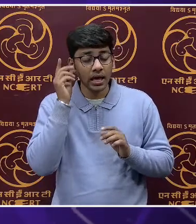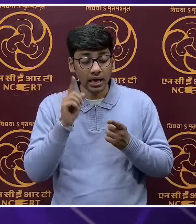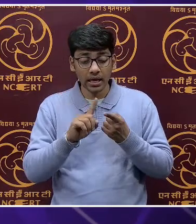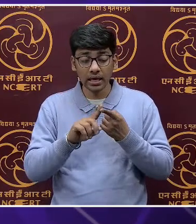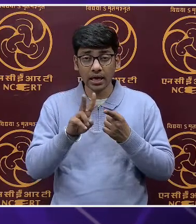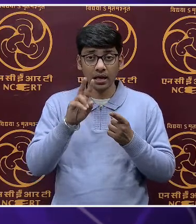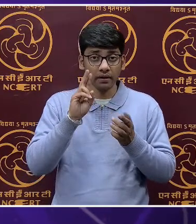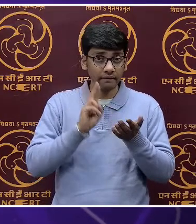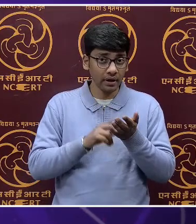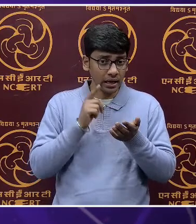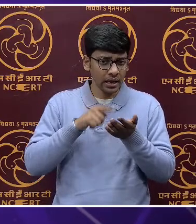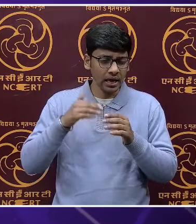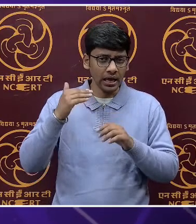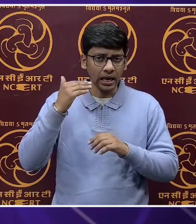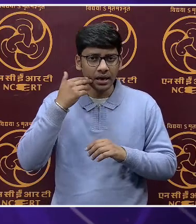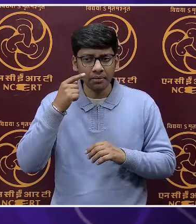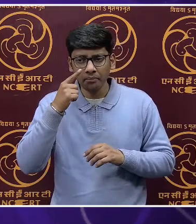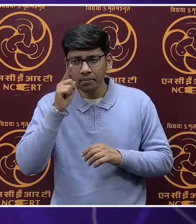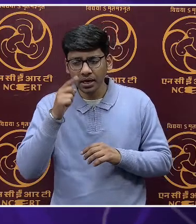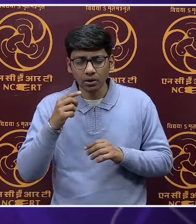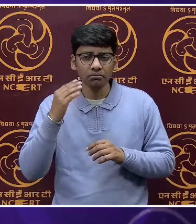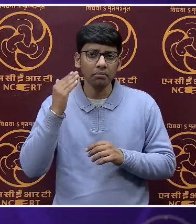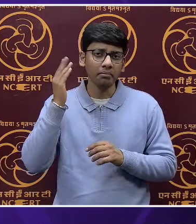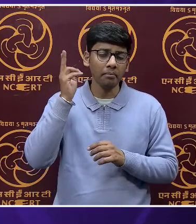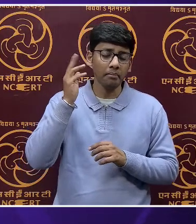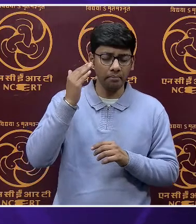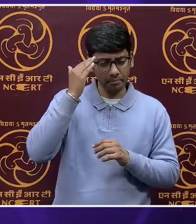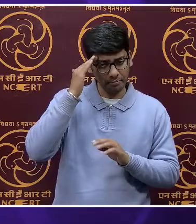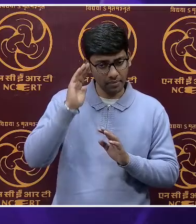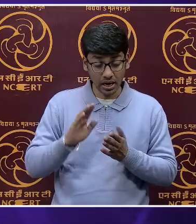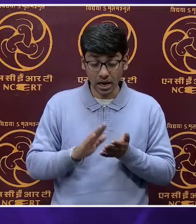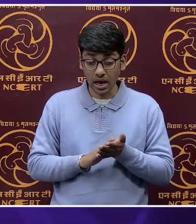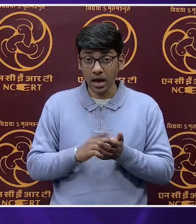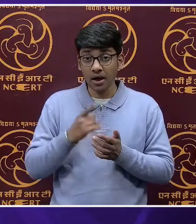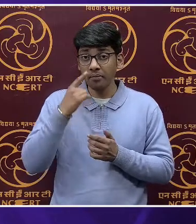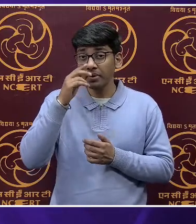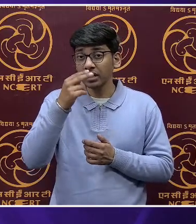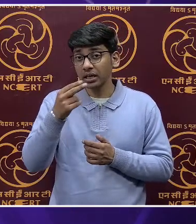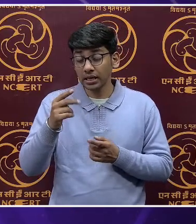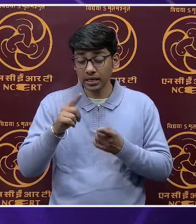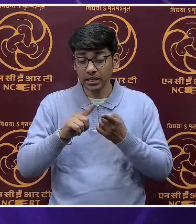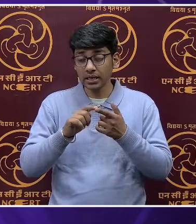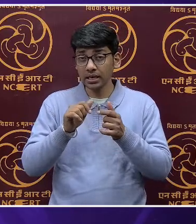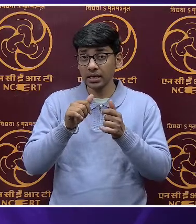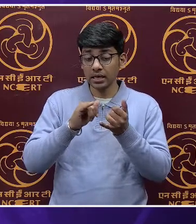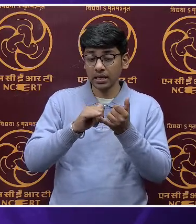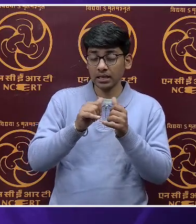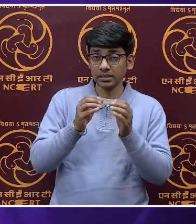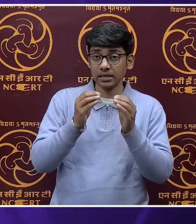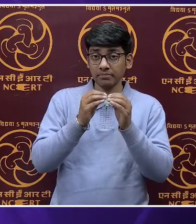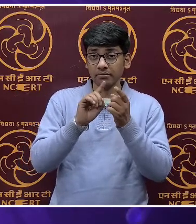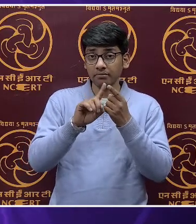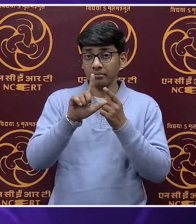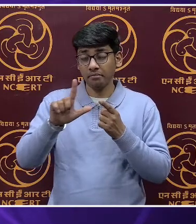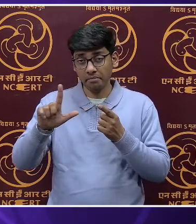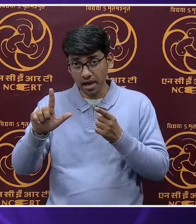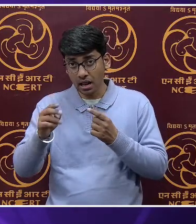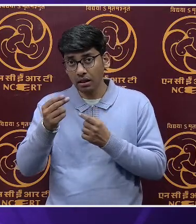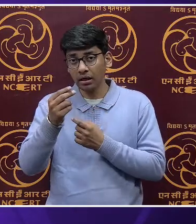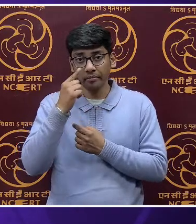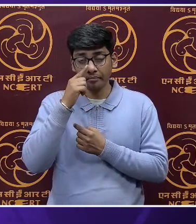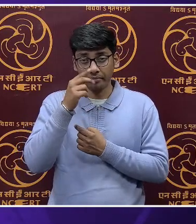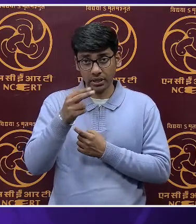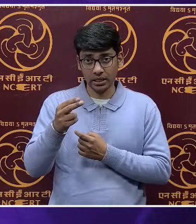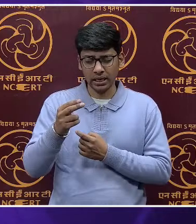called. And that's when her mother's name was Isabel Glennie. She observed that, okay, there